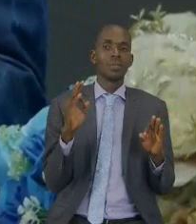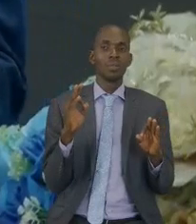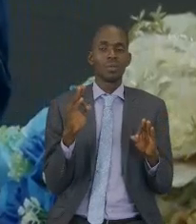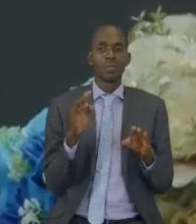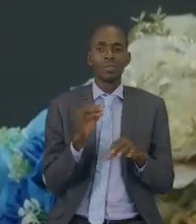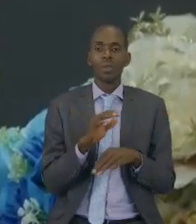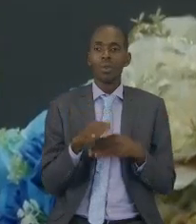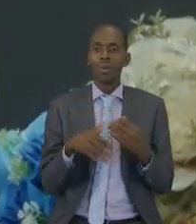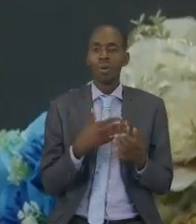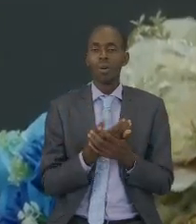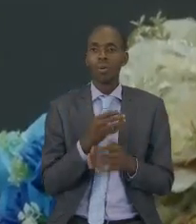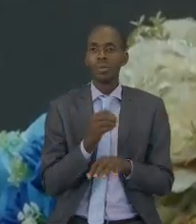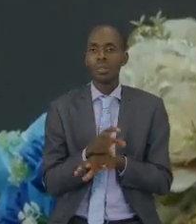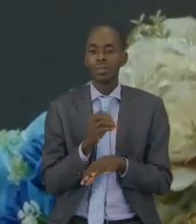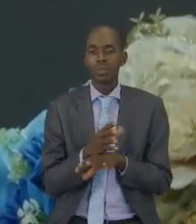Counselors,